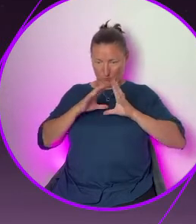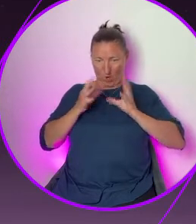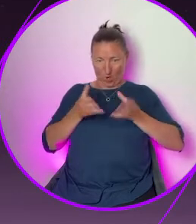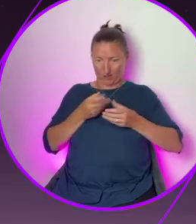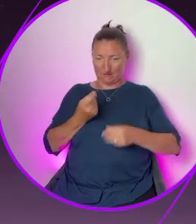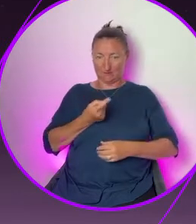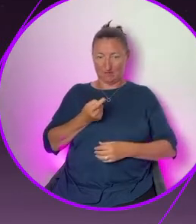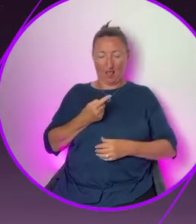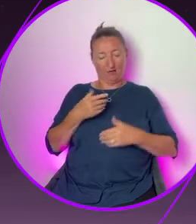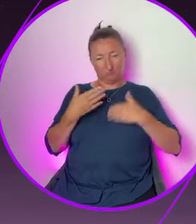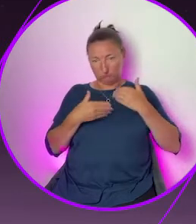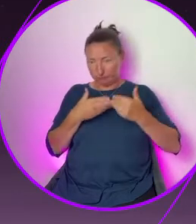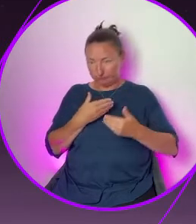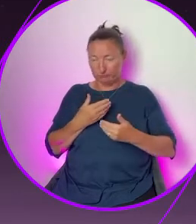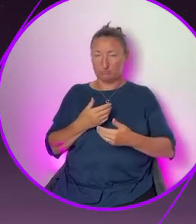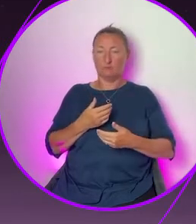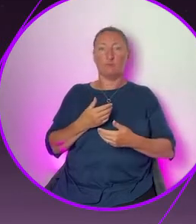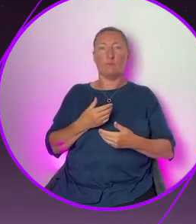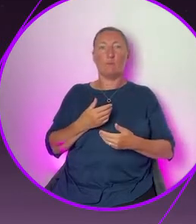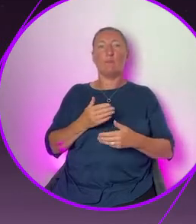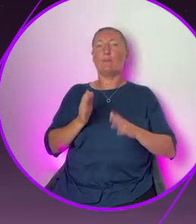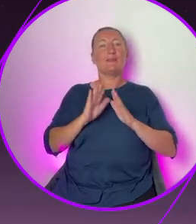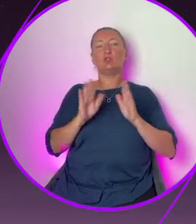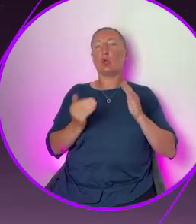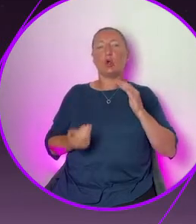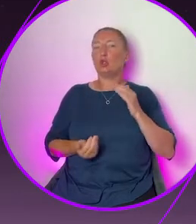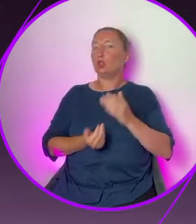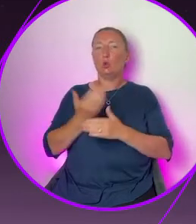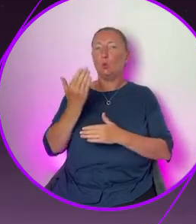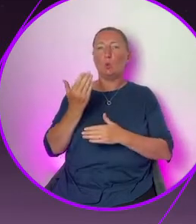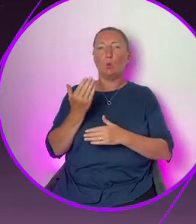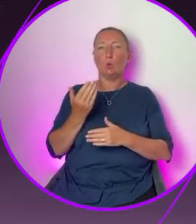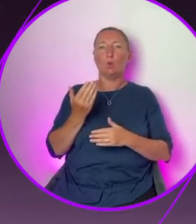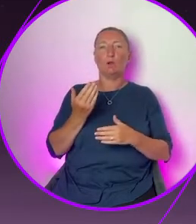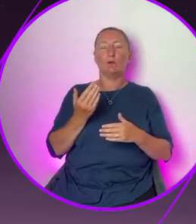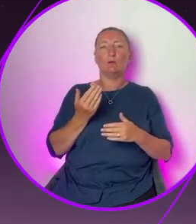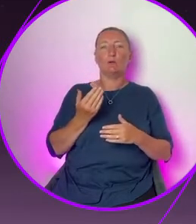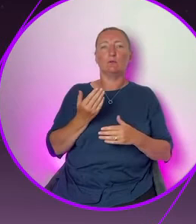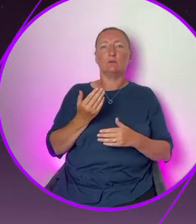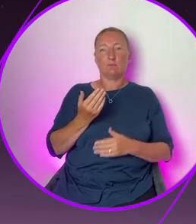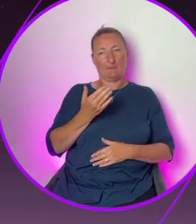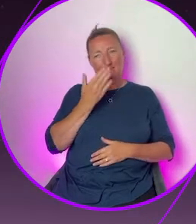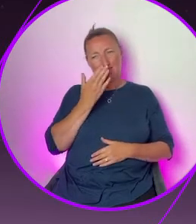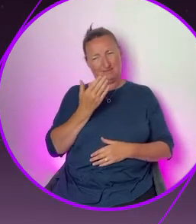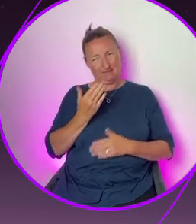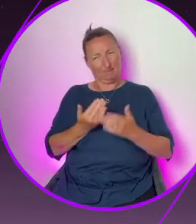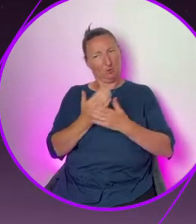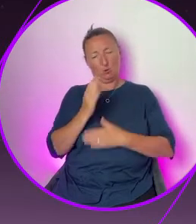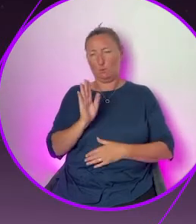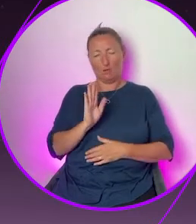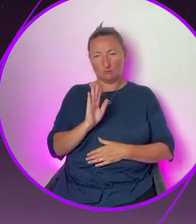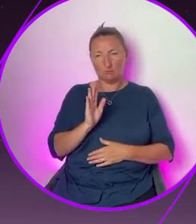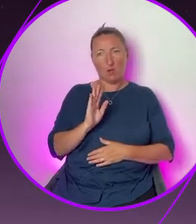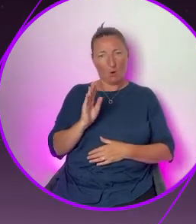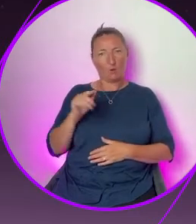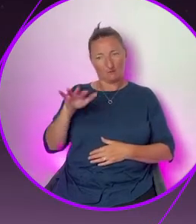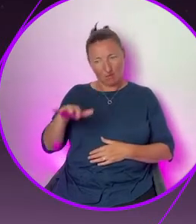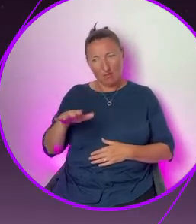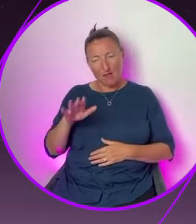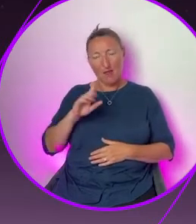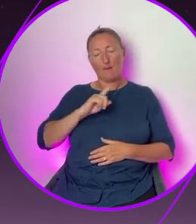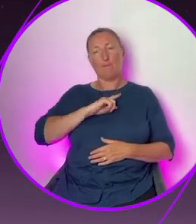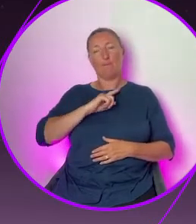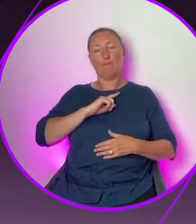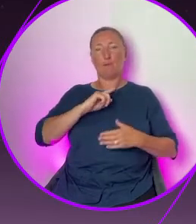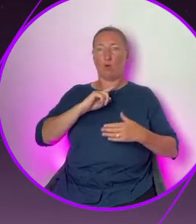UK. This is not just a new film style or a type of art, as it could appear, but an area that exists because it's been